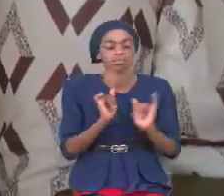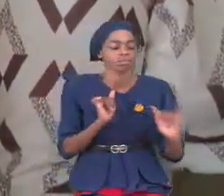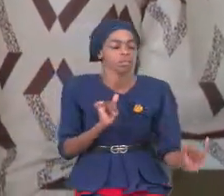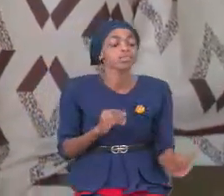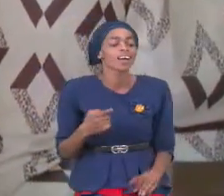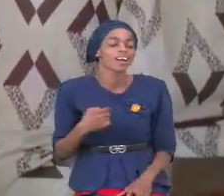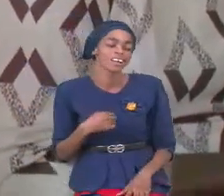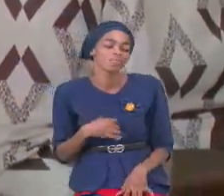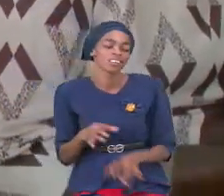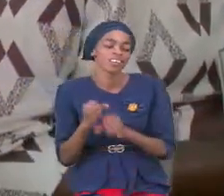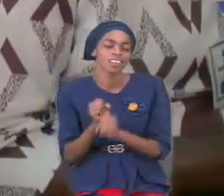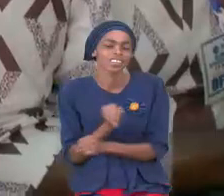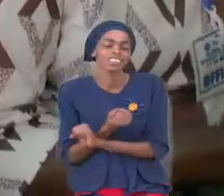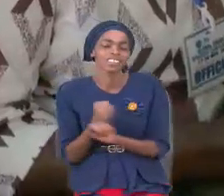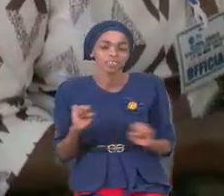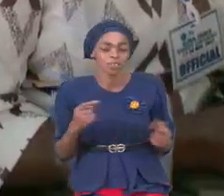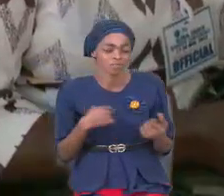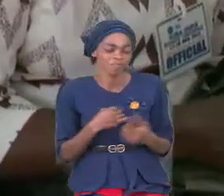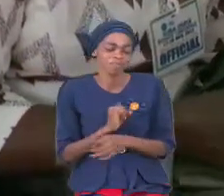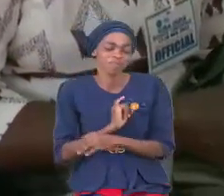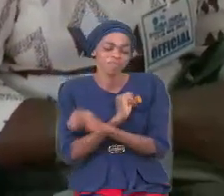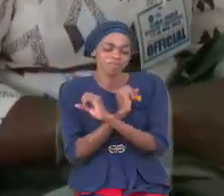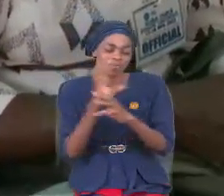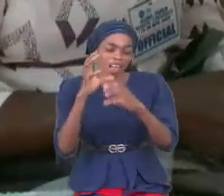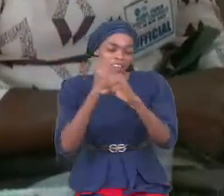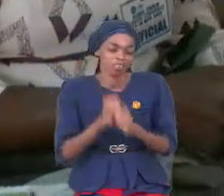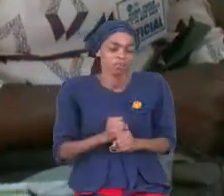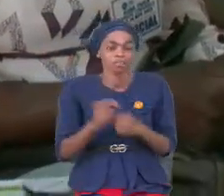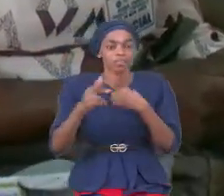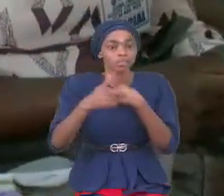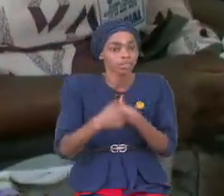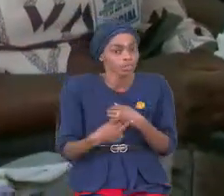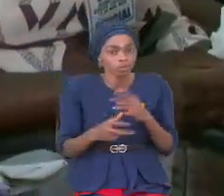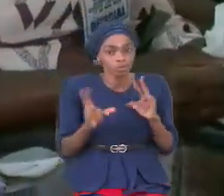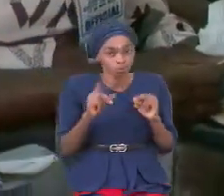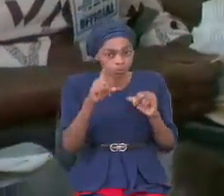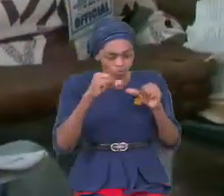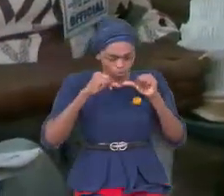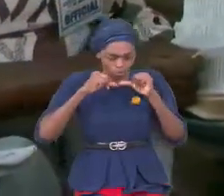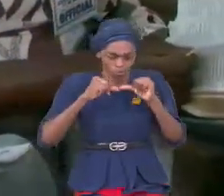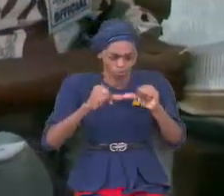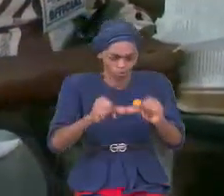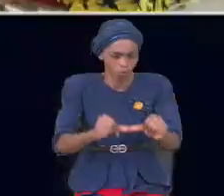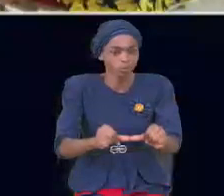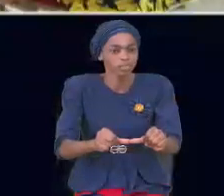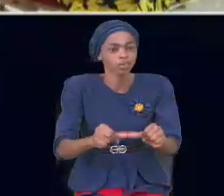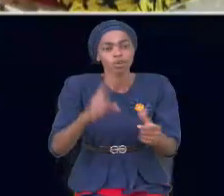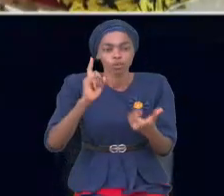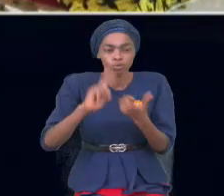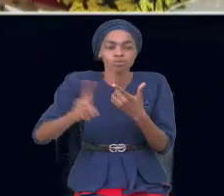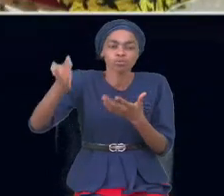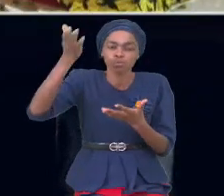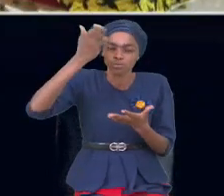We shall know if we follow on to know the Lord is going forth, is prepared as